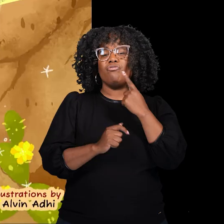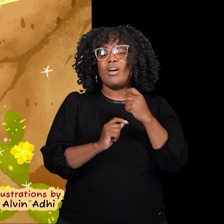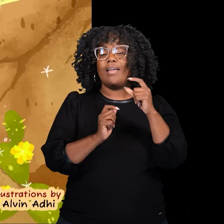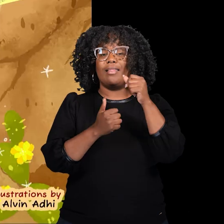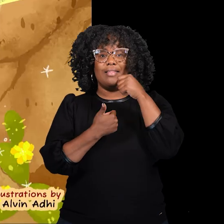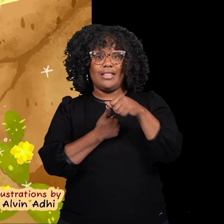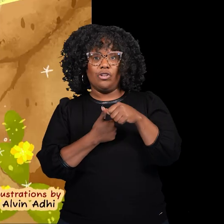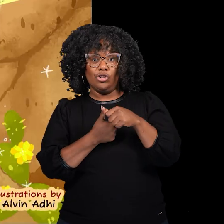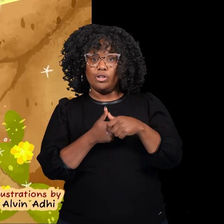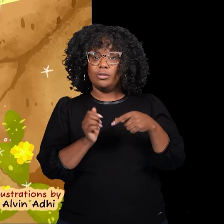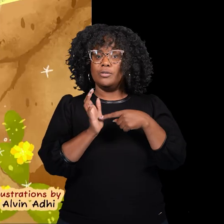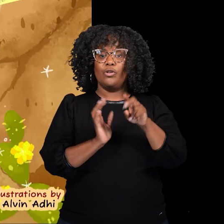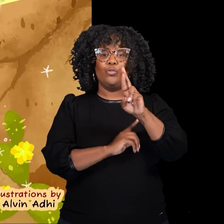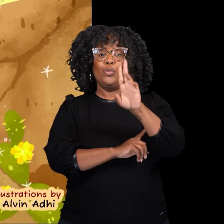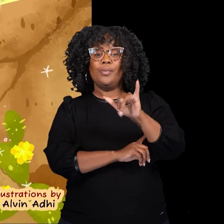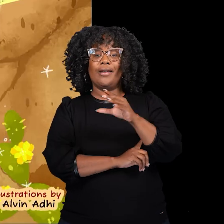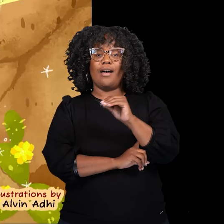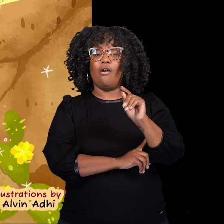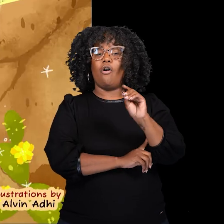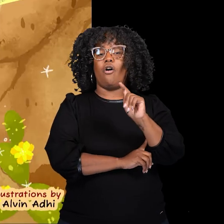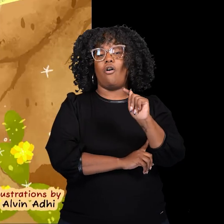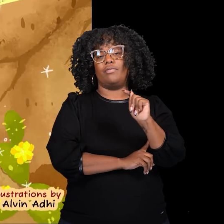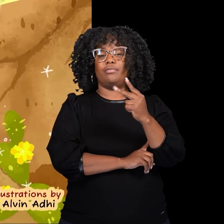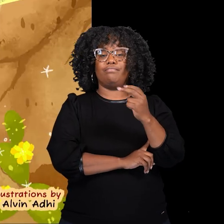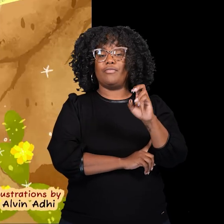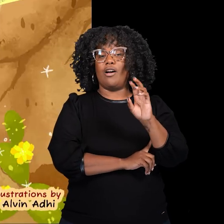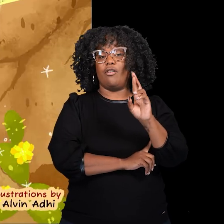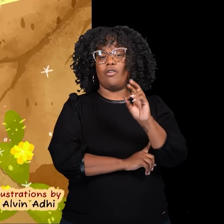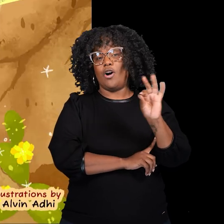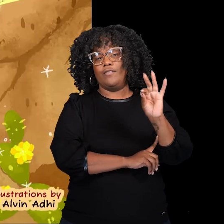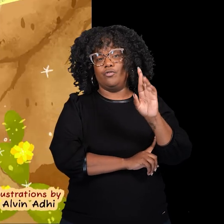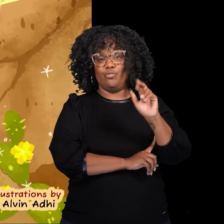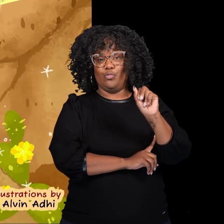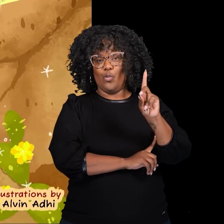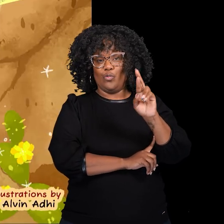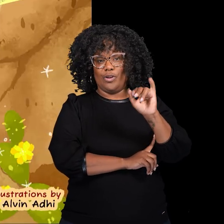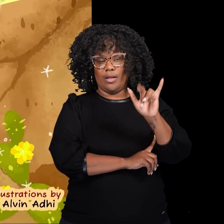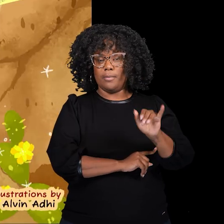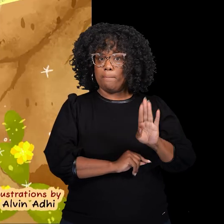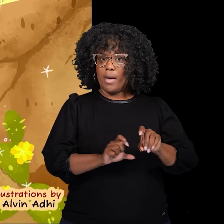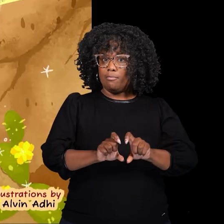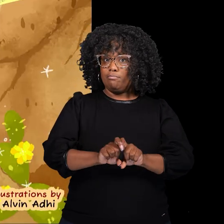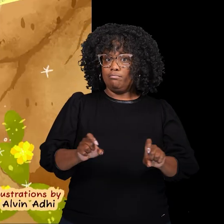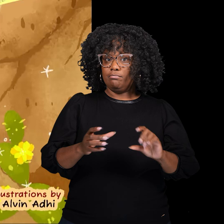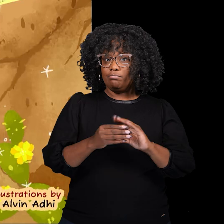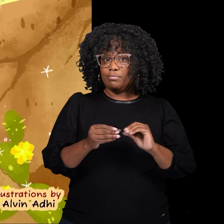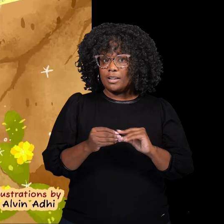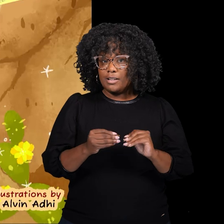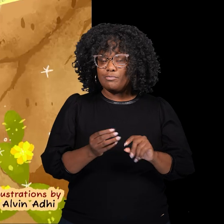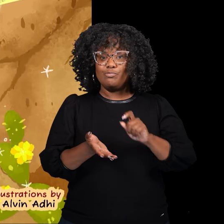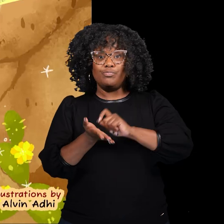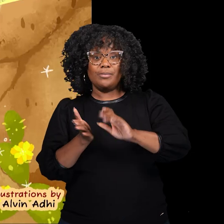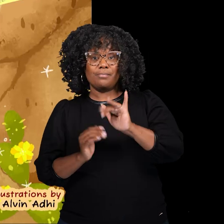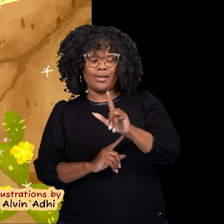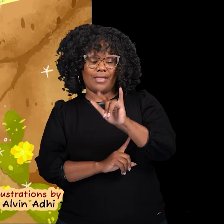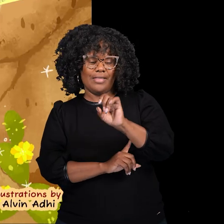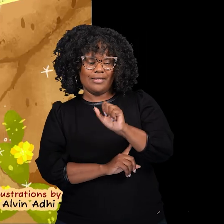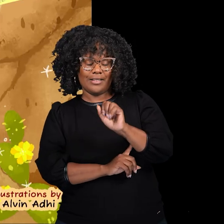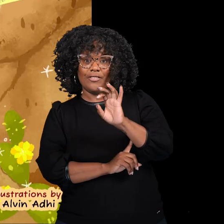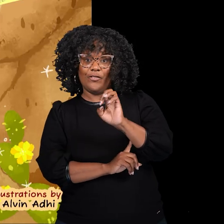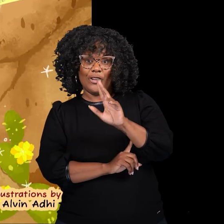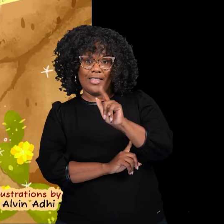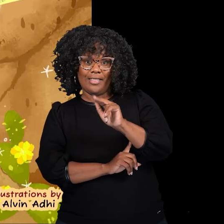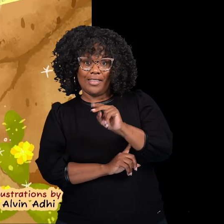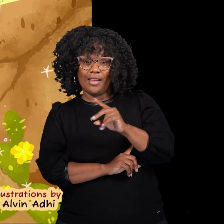large red and yellow letters say, Ruby, and the Off-Road Rally. At the bottom, it says, written by